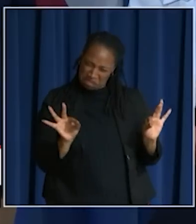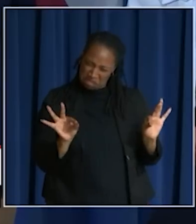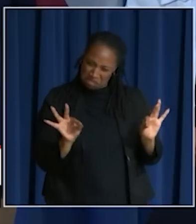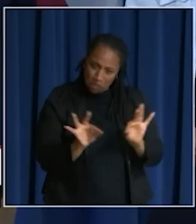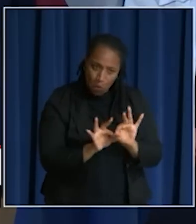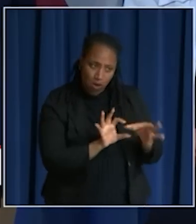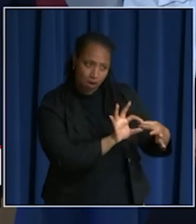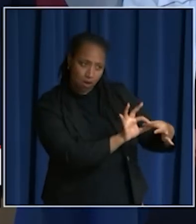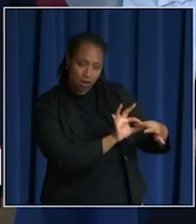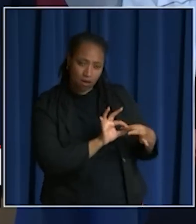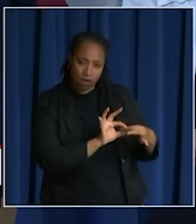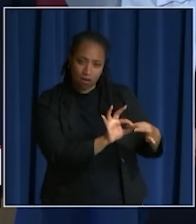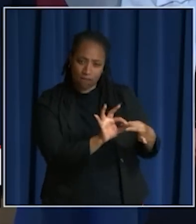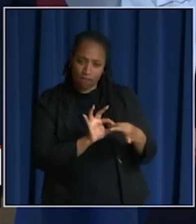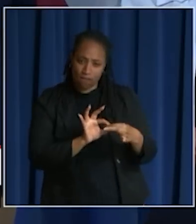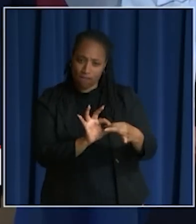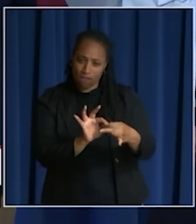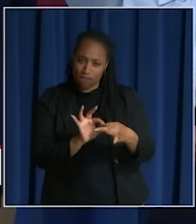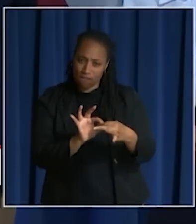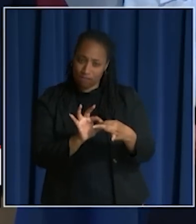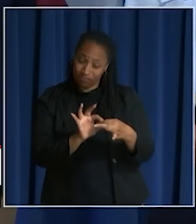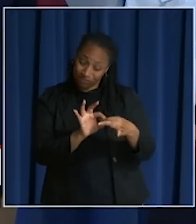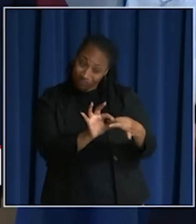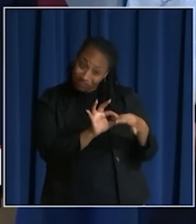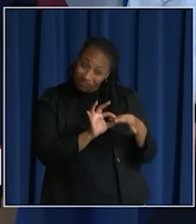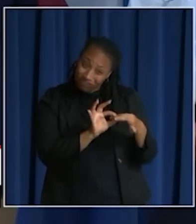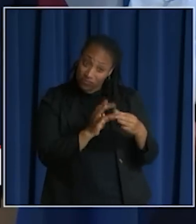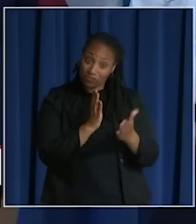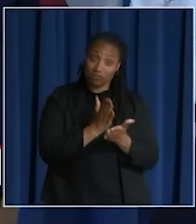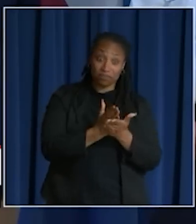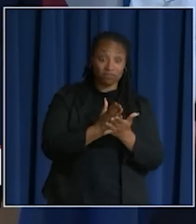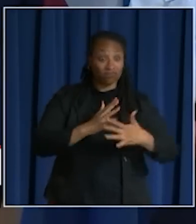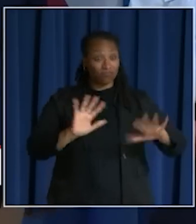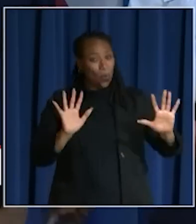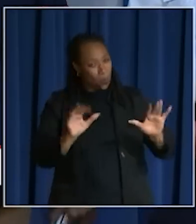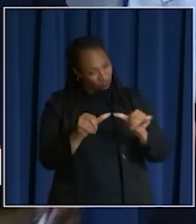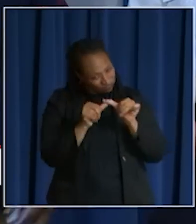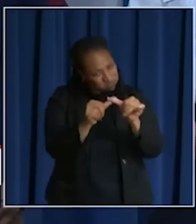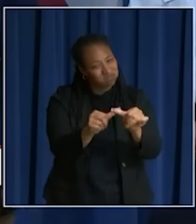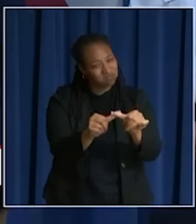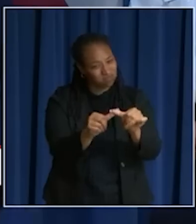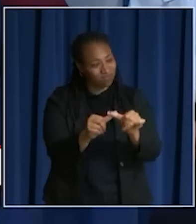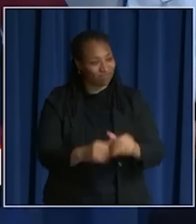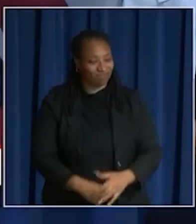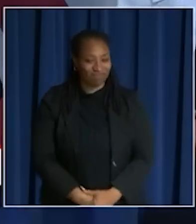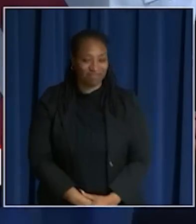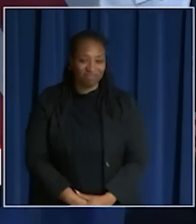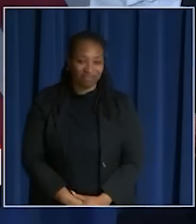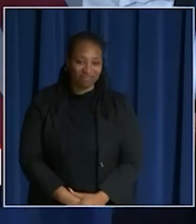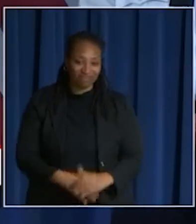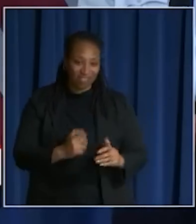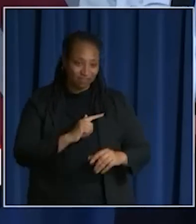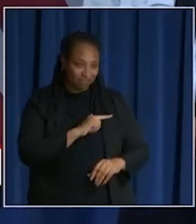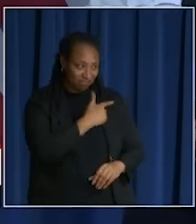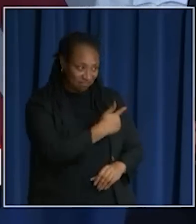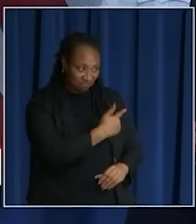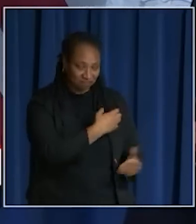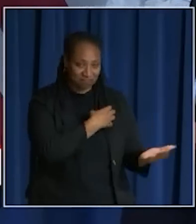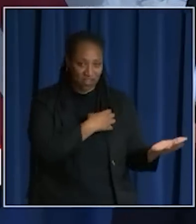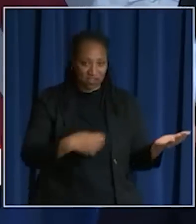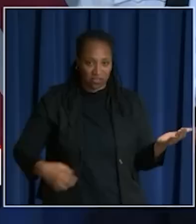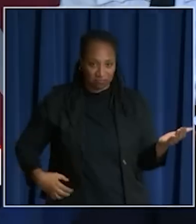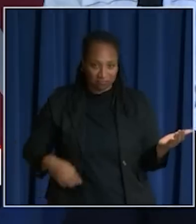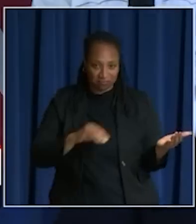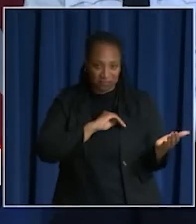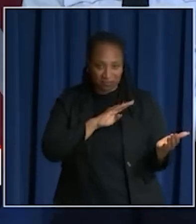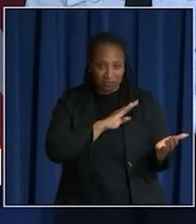to build upon that and continue to enhance that. I'll turn it back over to Mayor Bowser now. Okay, we'll take a few